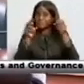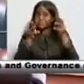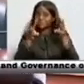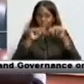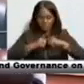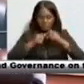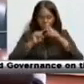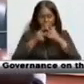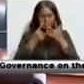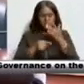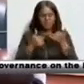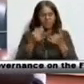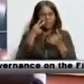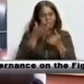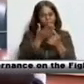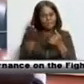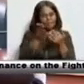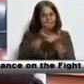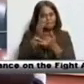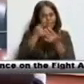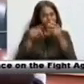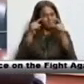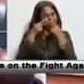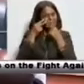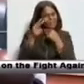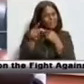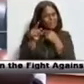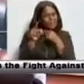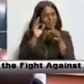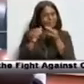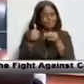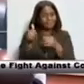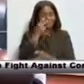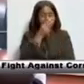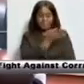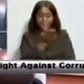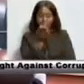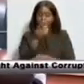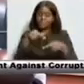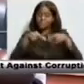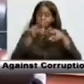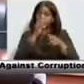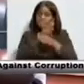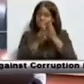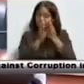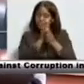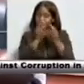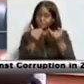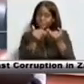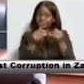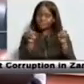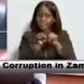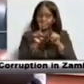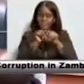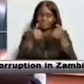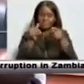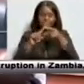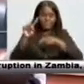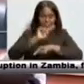we begin to see through a lens. If you look at road concessions, for instance, being given